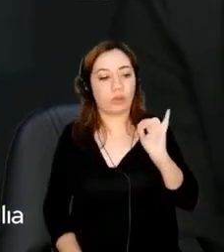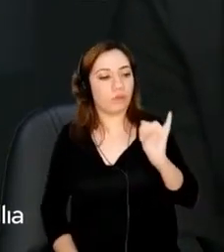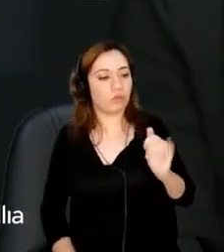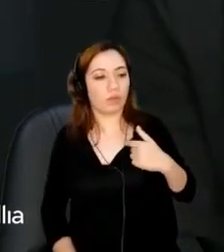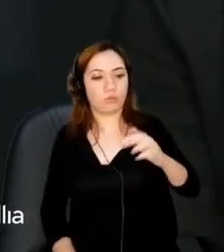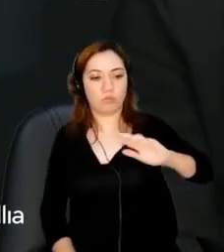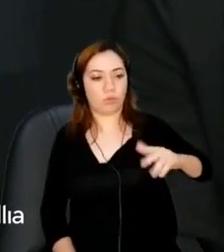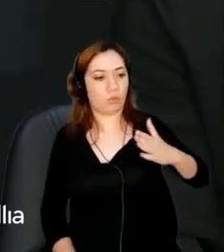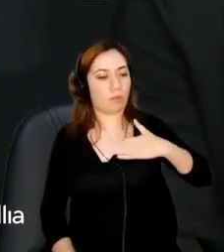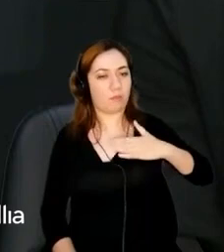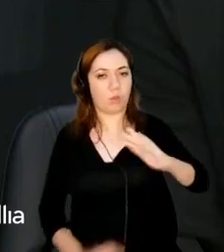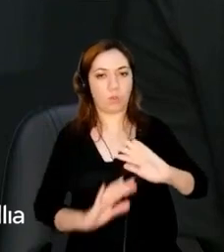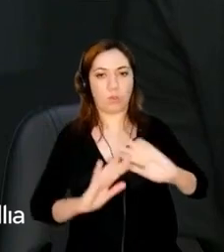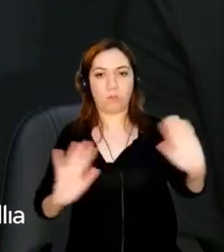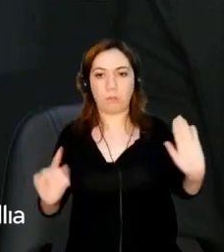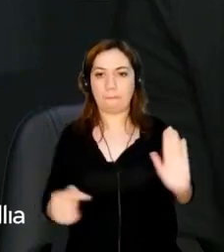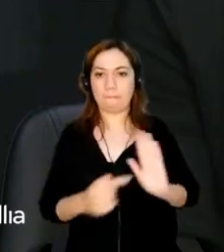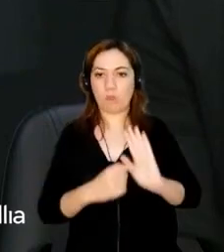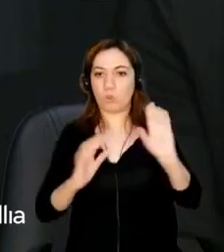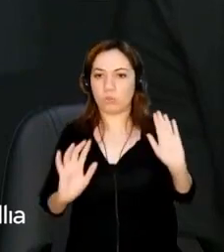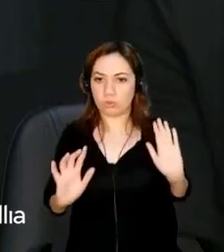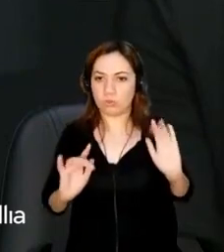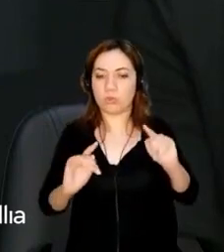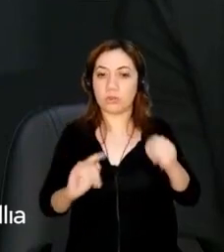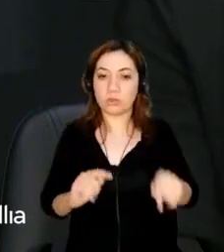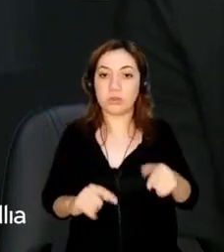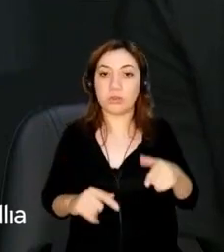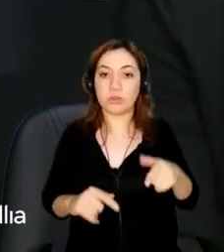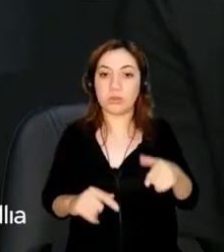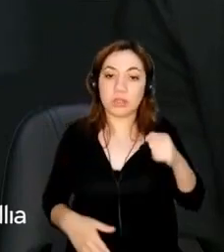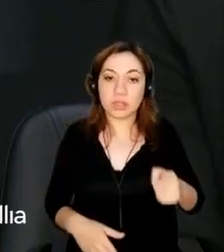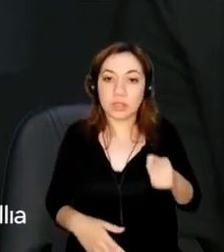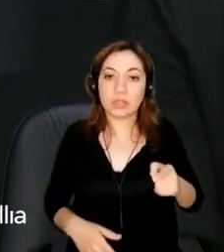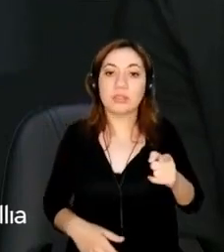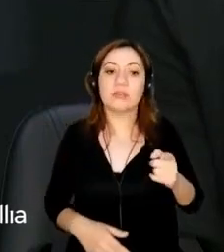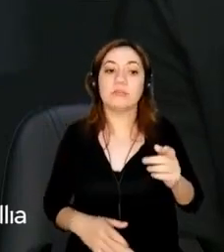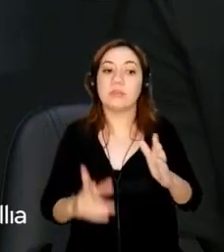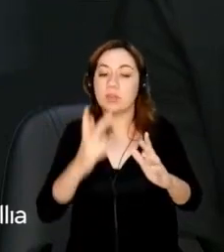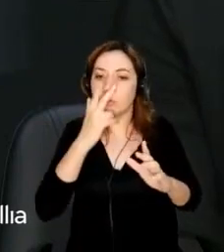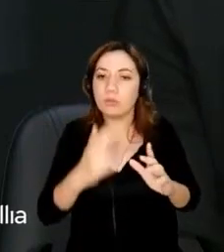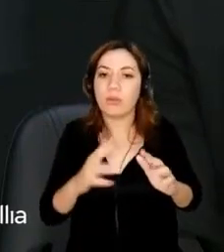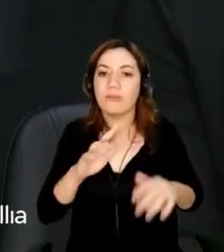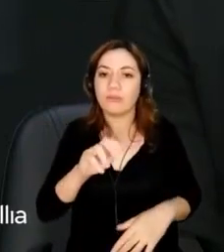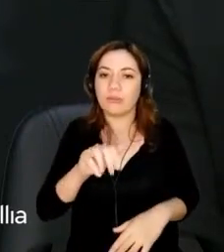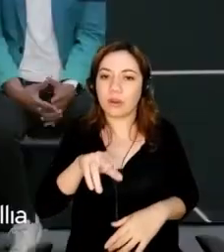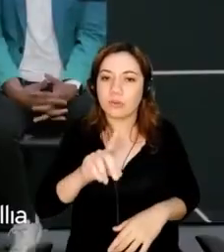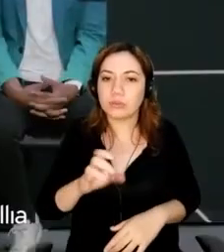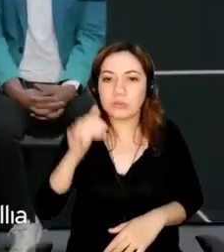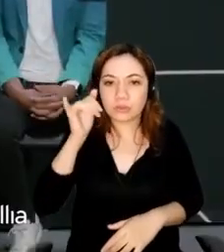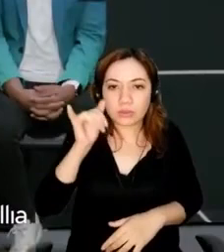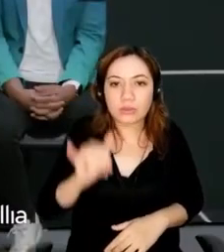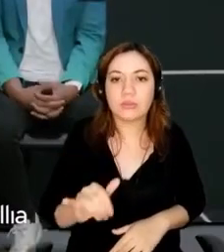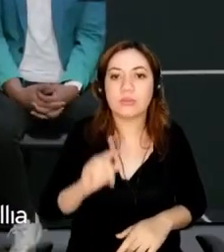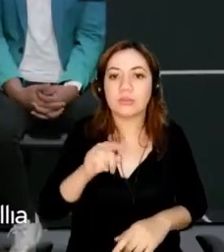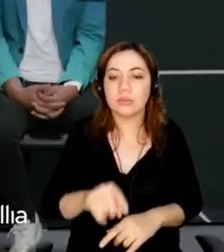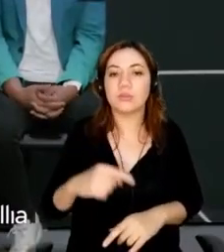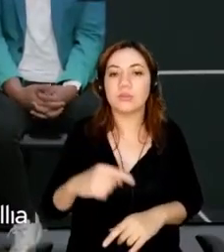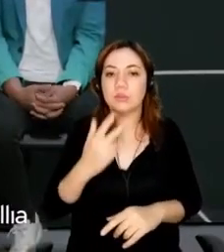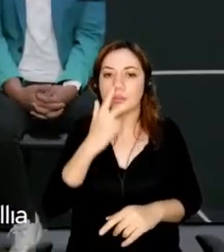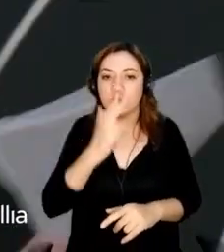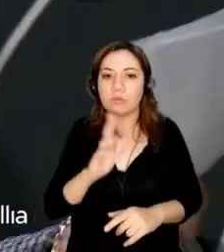that real-time fraud prevention that we're trying to get to, so that we're not in recovery mode. We're being more proactive. I think that's